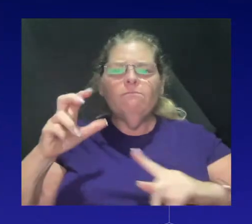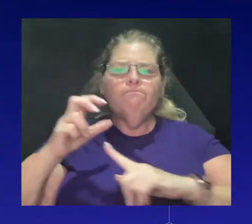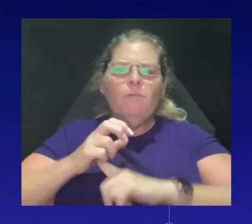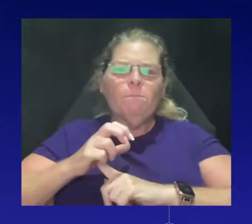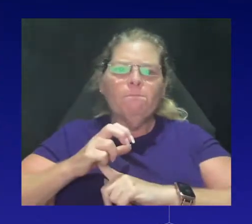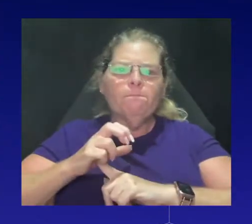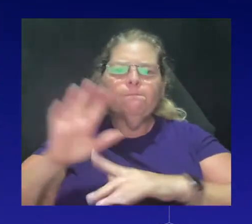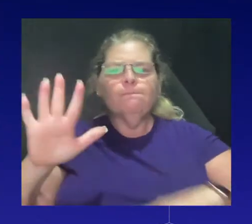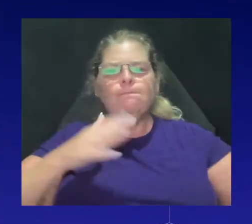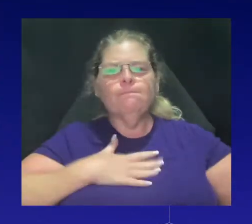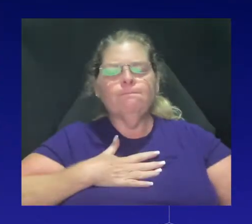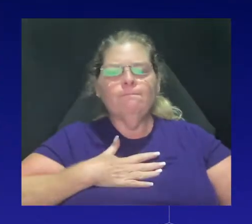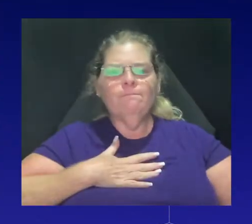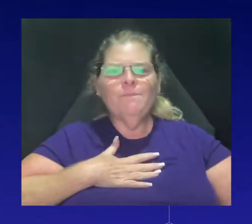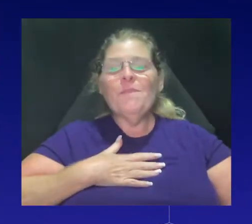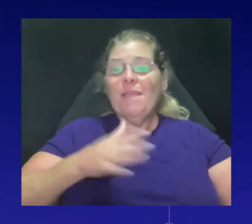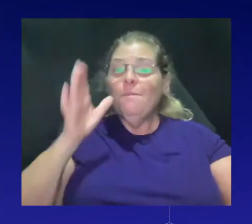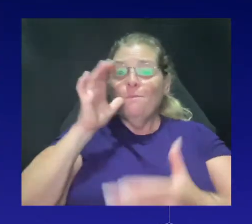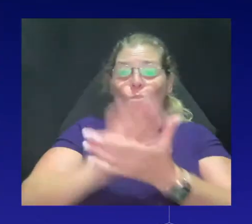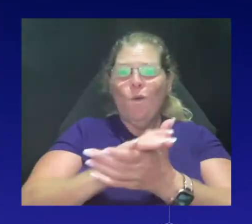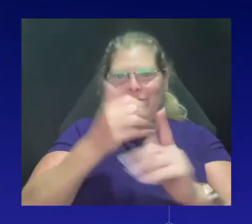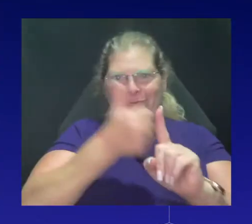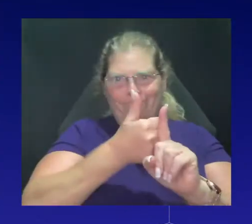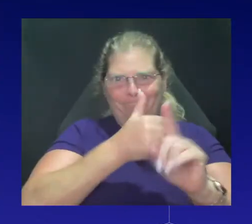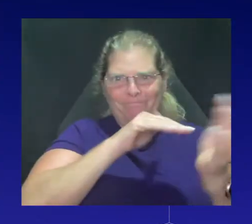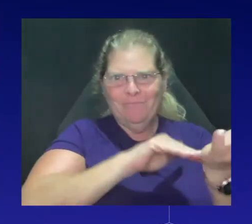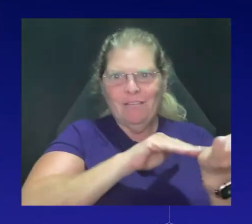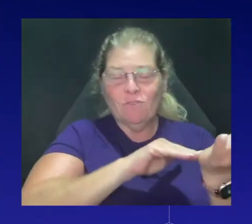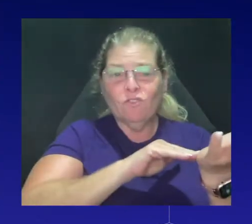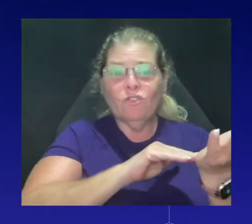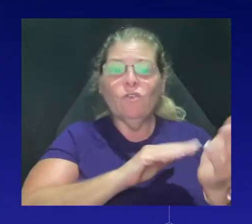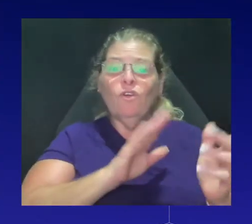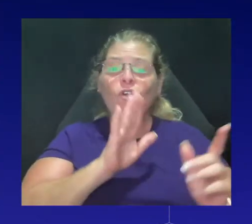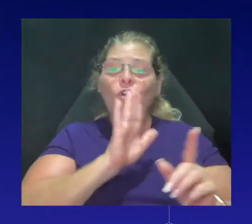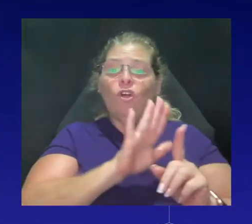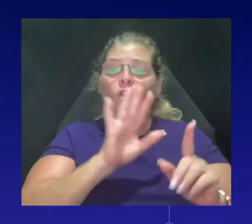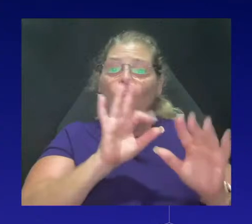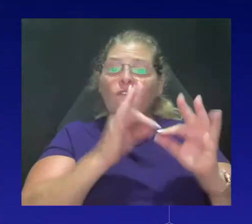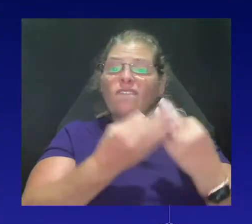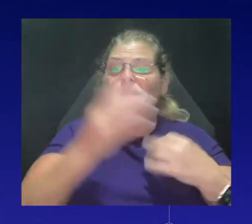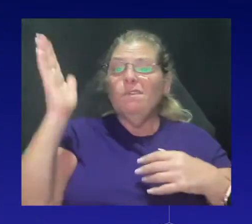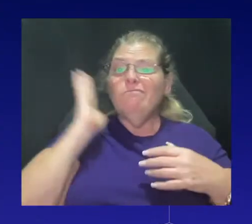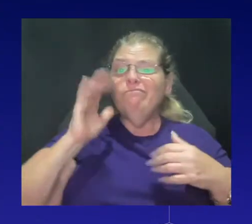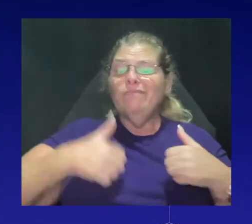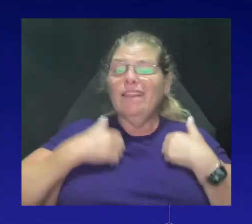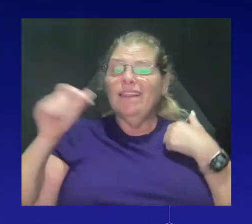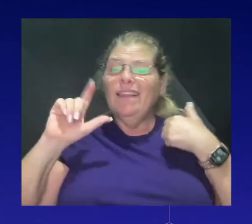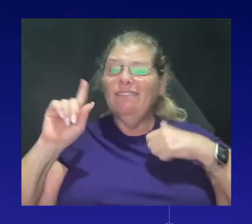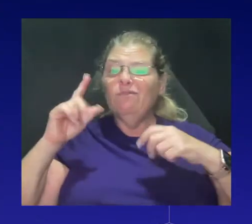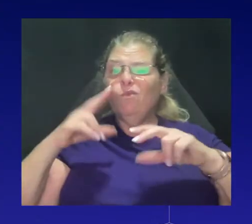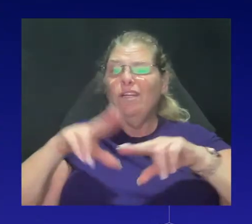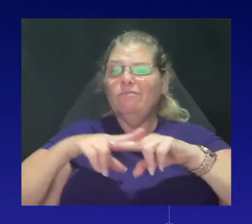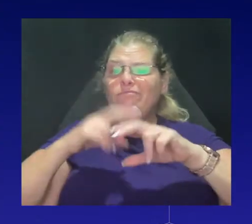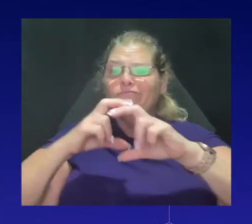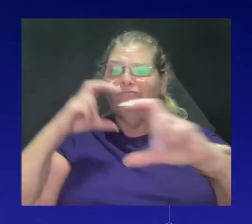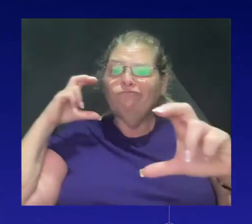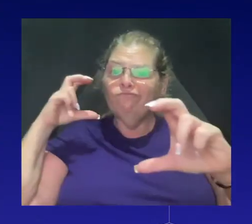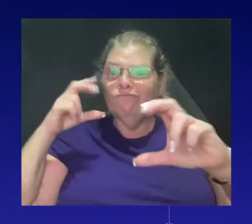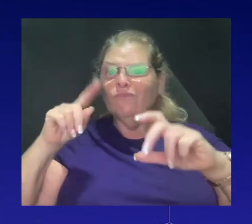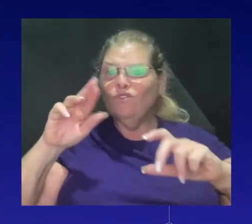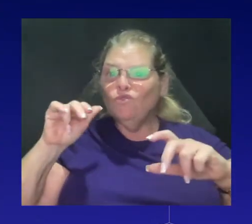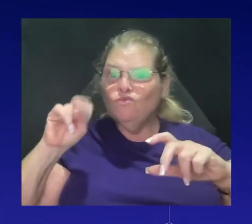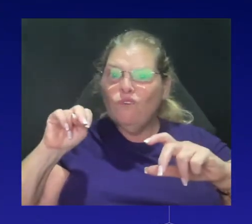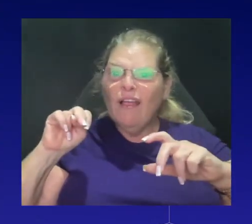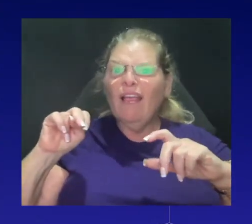my wife's a physician. Her family for a time lived in a boxcar while they were out there picking fruits and vegetables in Central